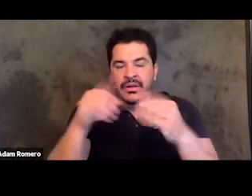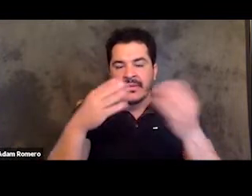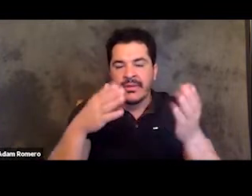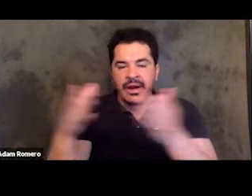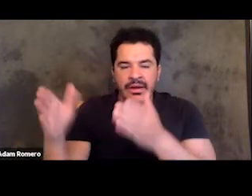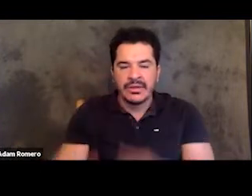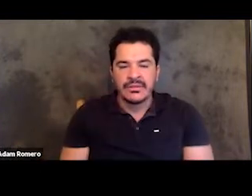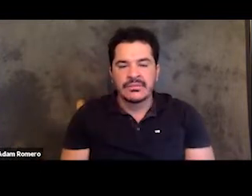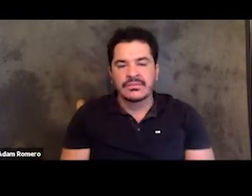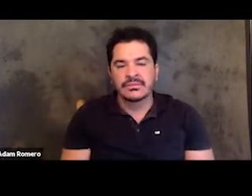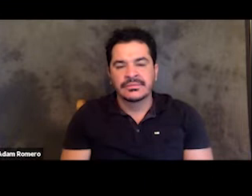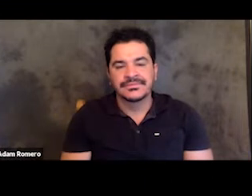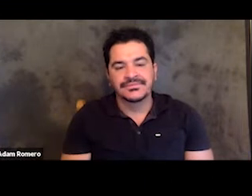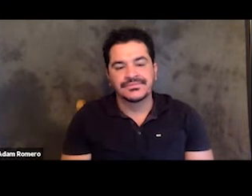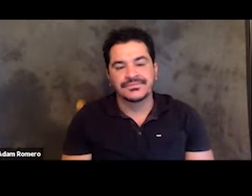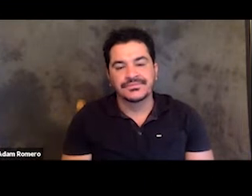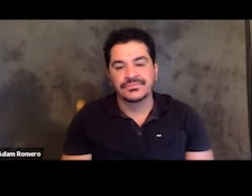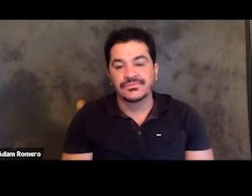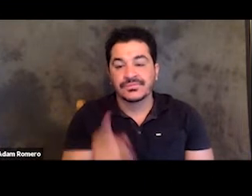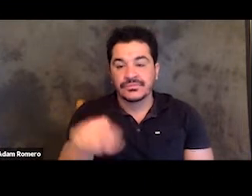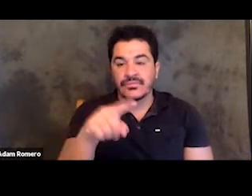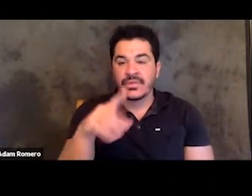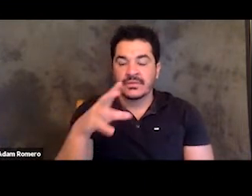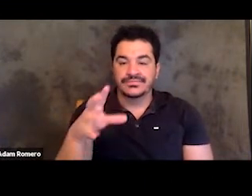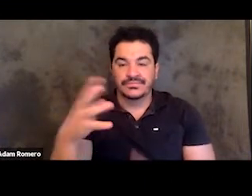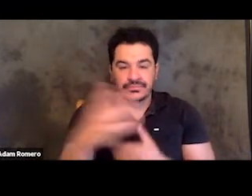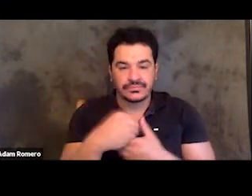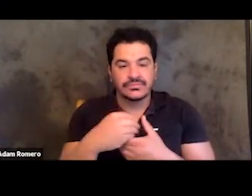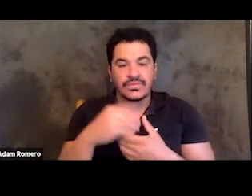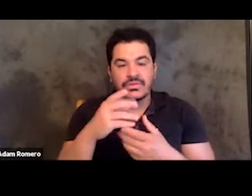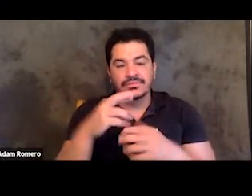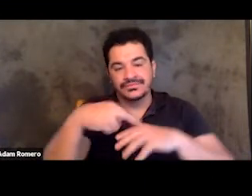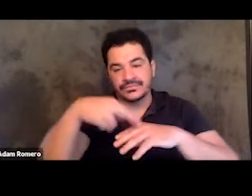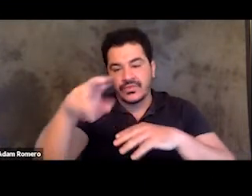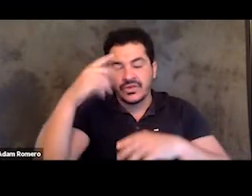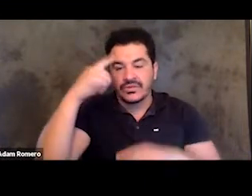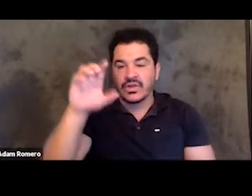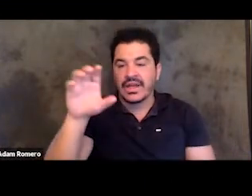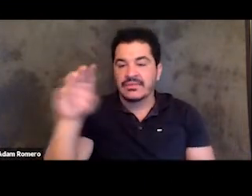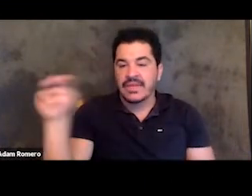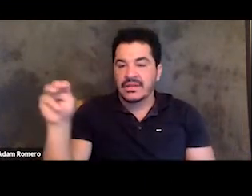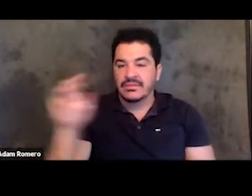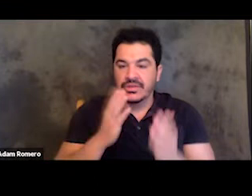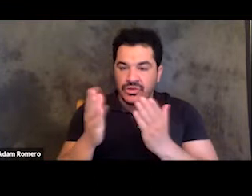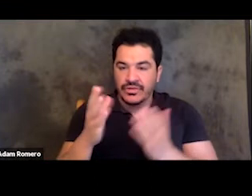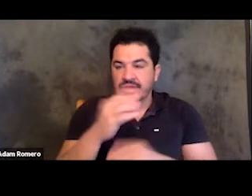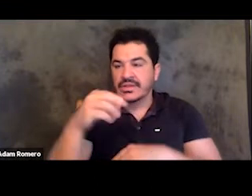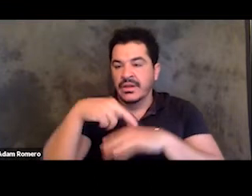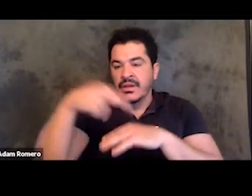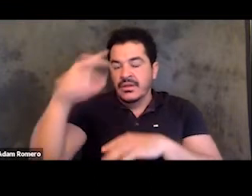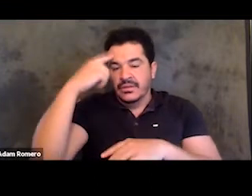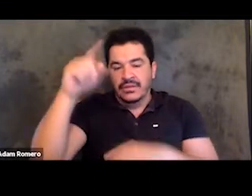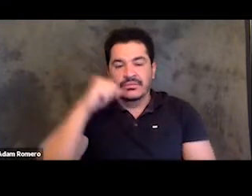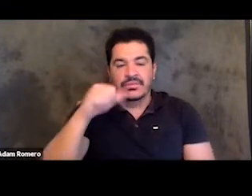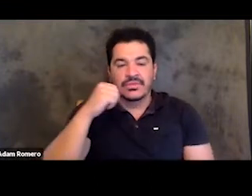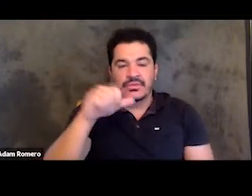service providers. They included referrals to case management services, and then referrals for girls who needed additional services,